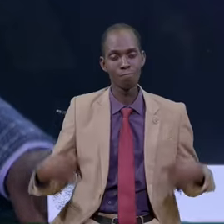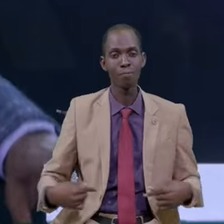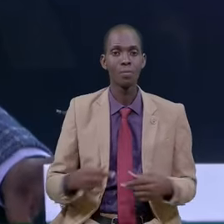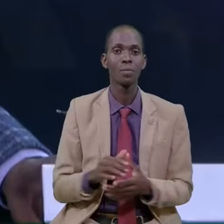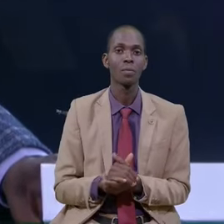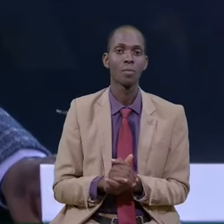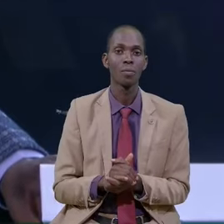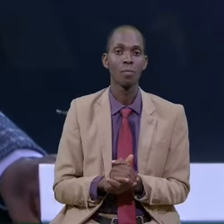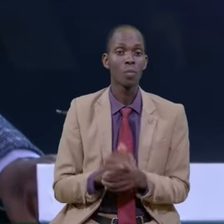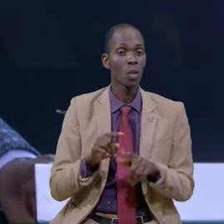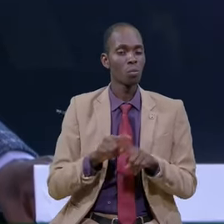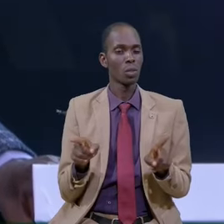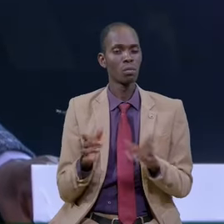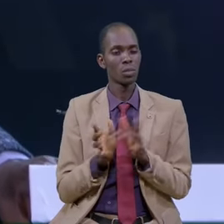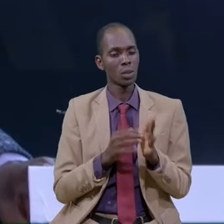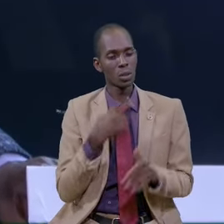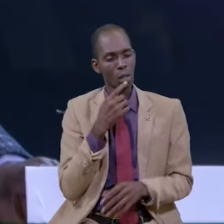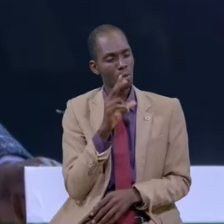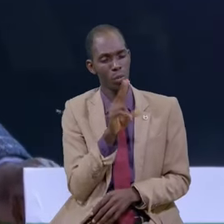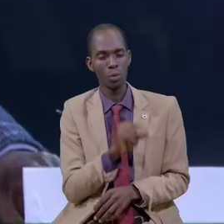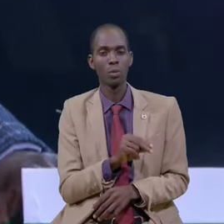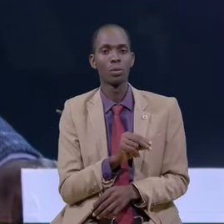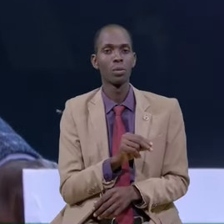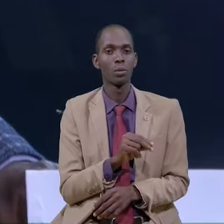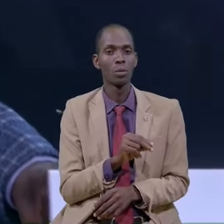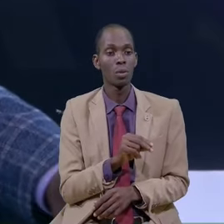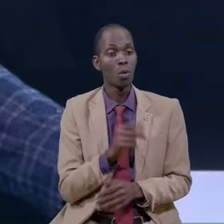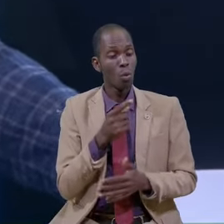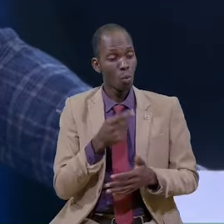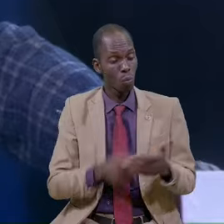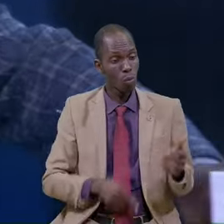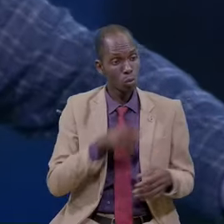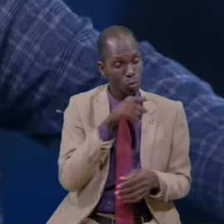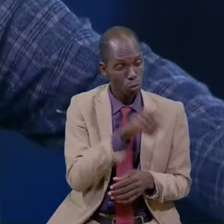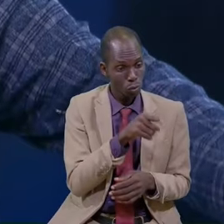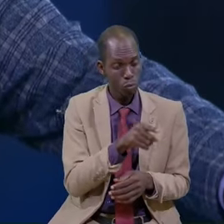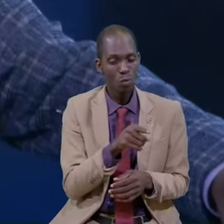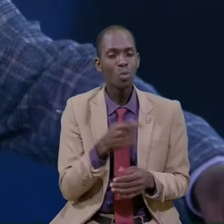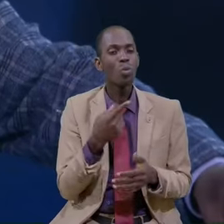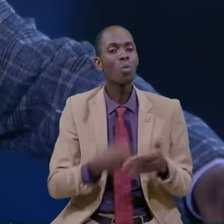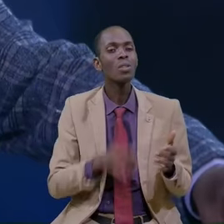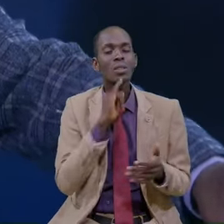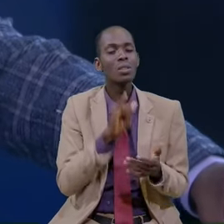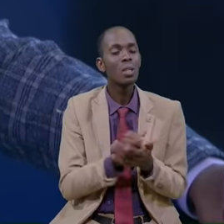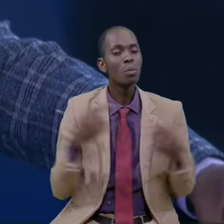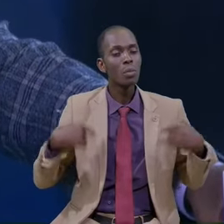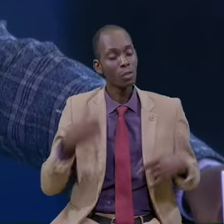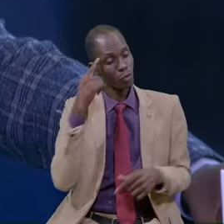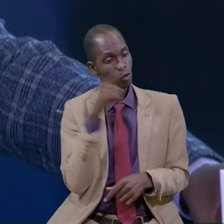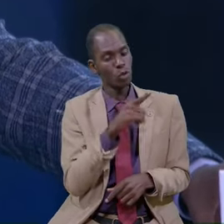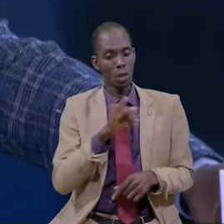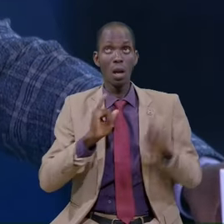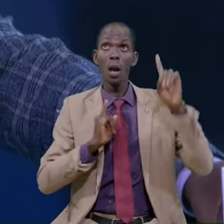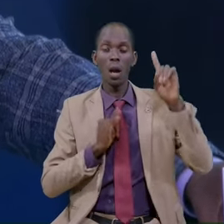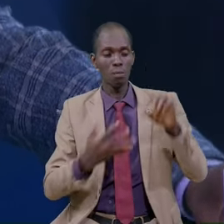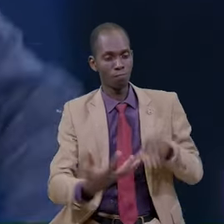affli Jesus says no what you marit which is Affliction I take away from you